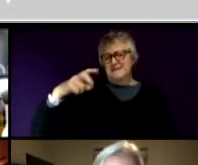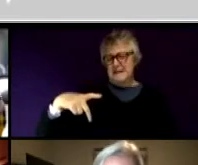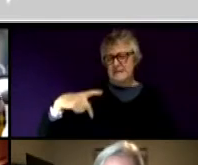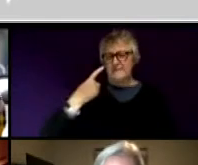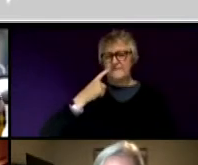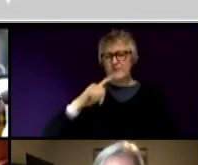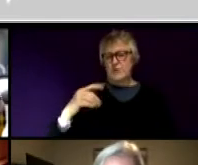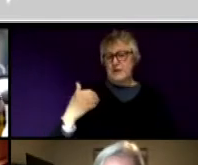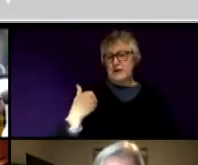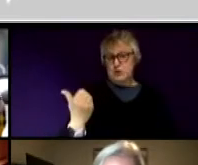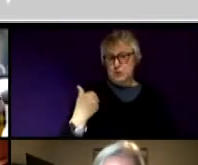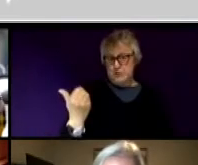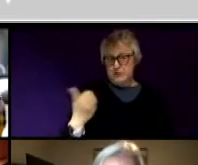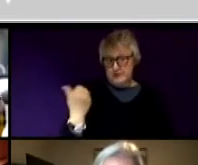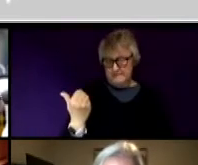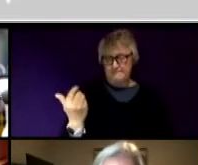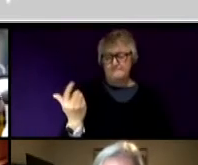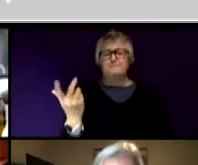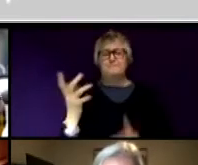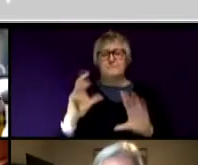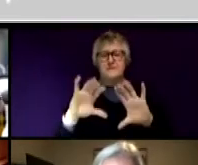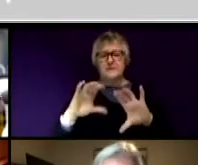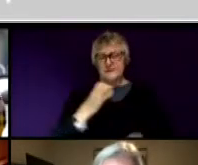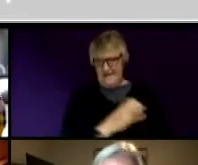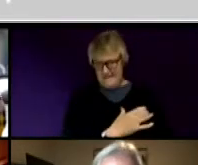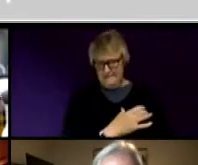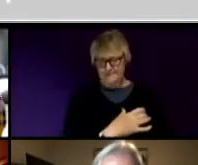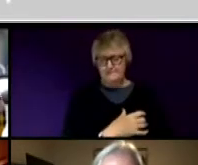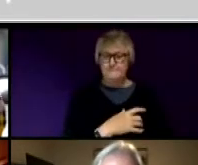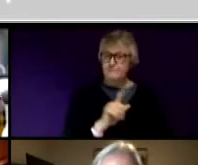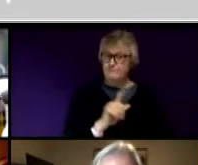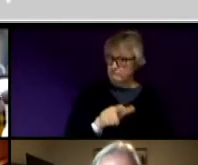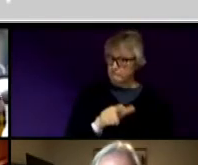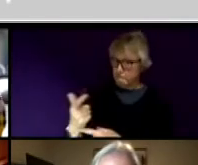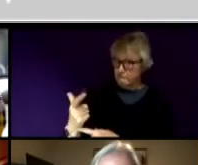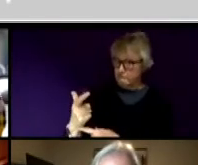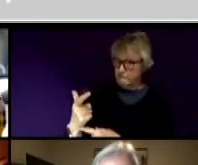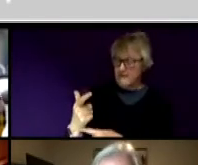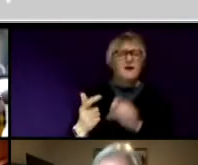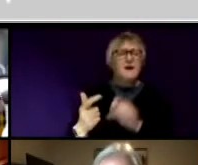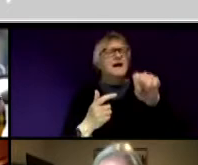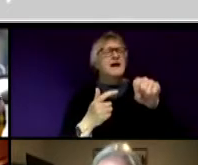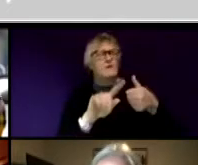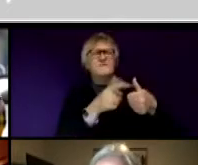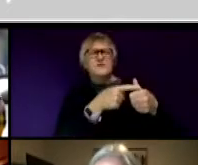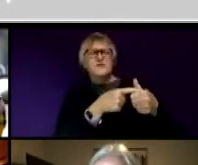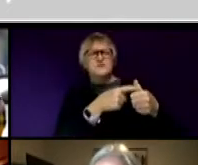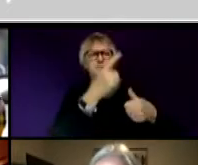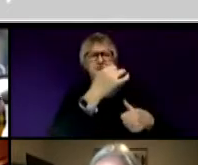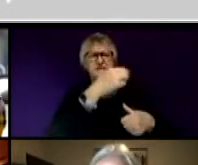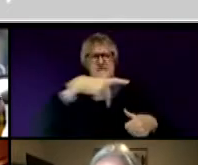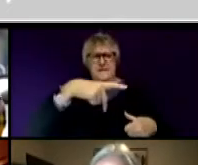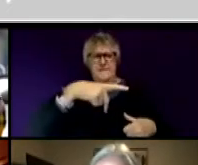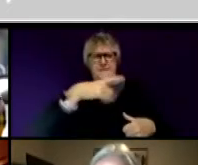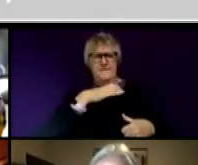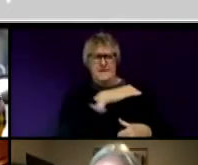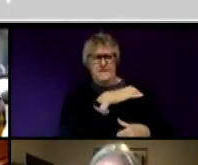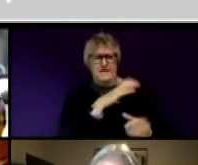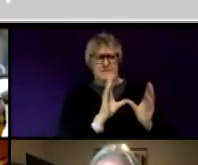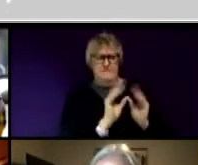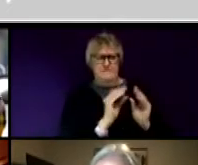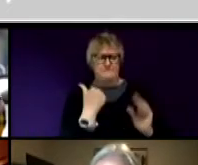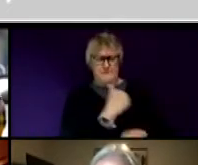And would you like me to turn it over to someone else now? Yeah, we're going to have PCCEP members introduce themselves, and any members of the community or